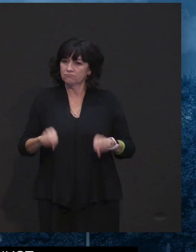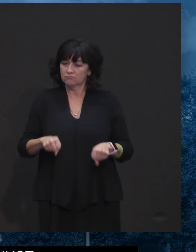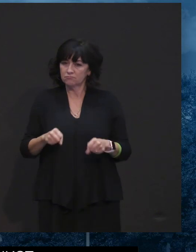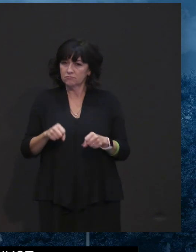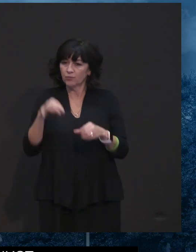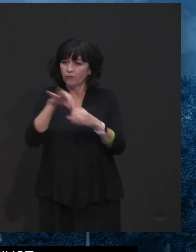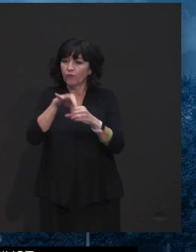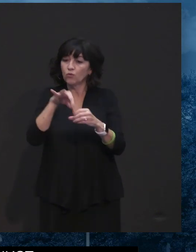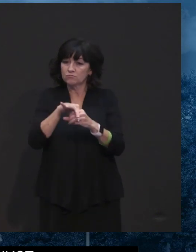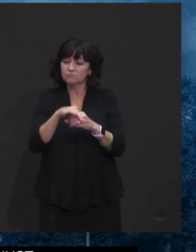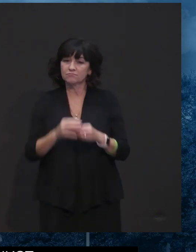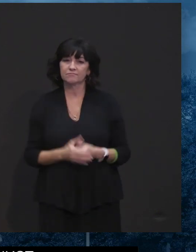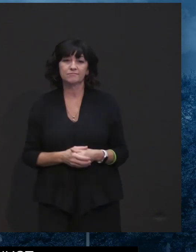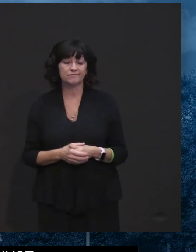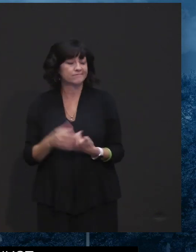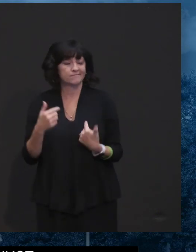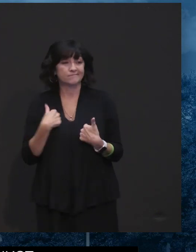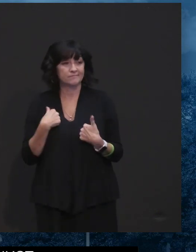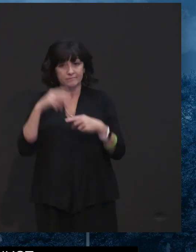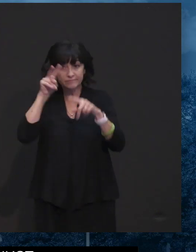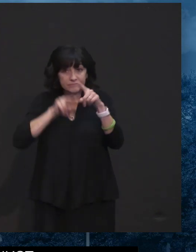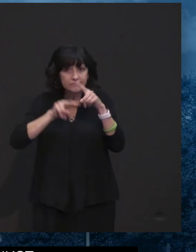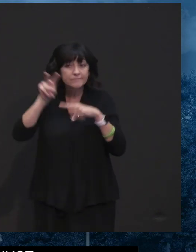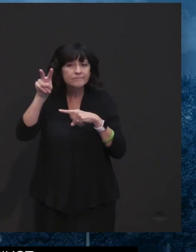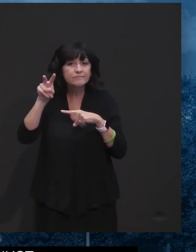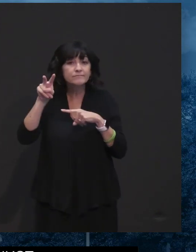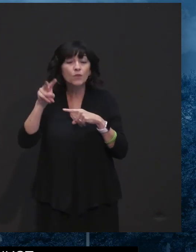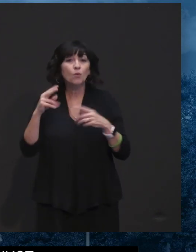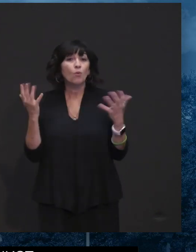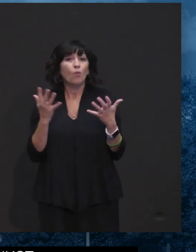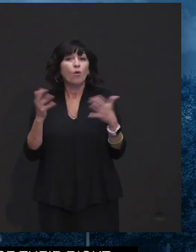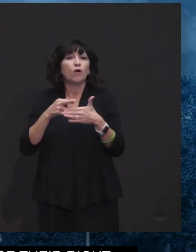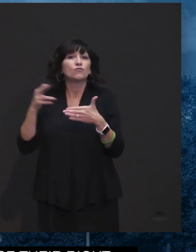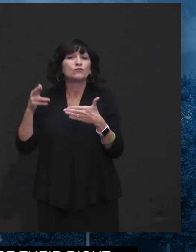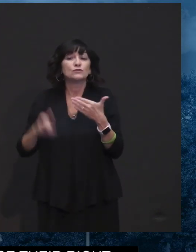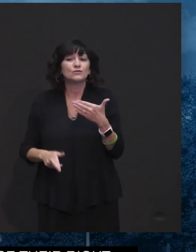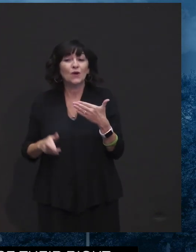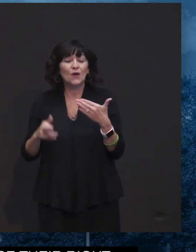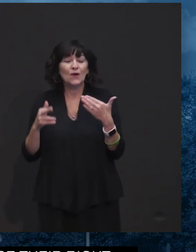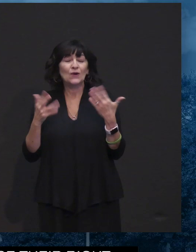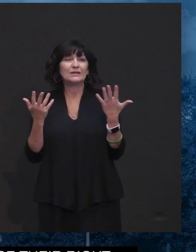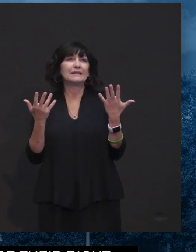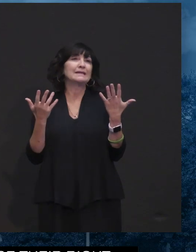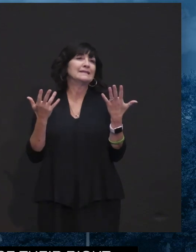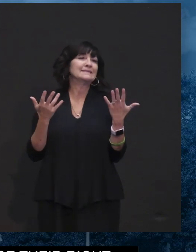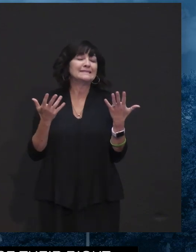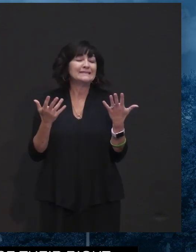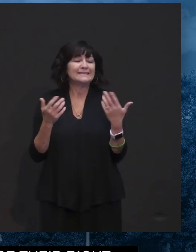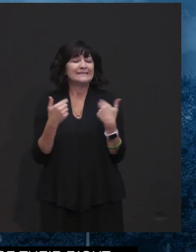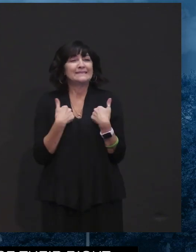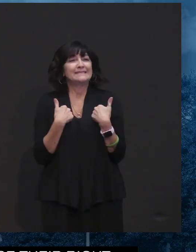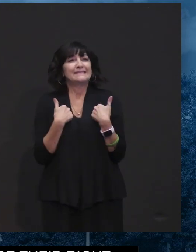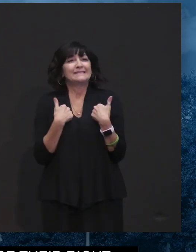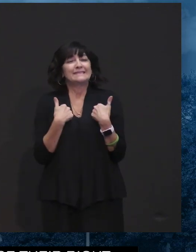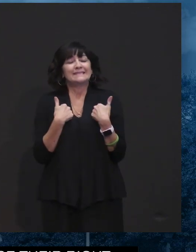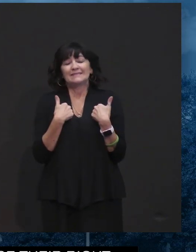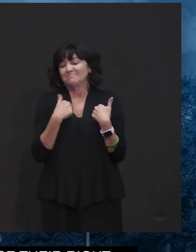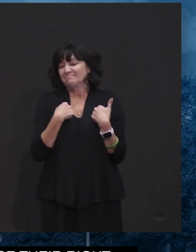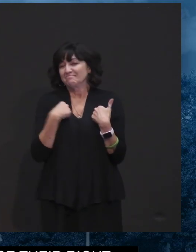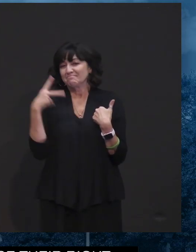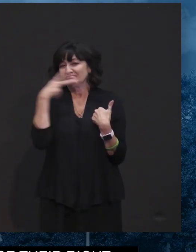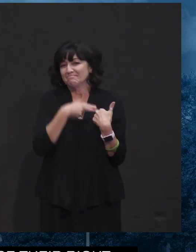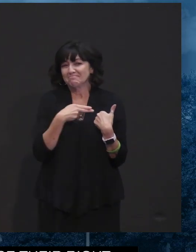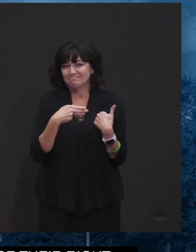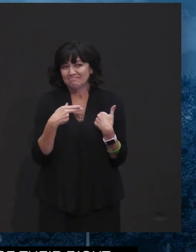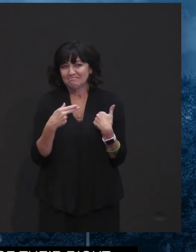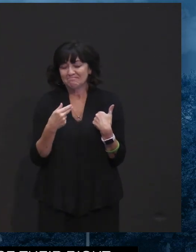And I don't really have a prediction. I won't go there. This is the last question for today.